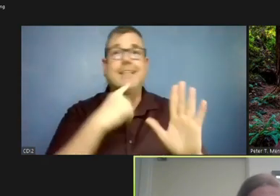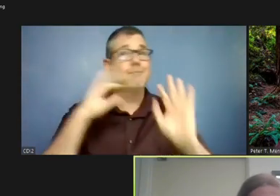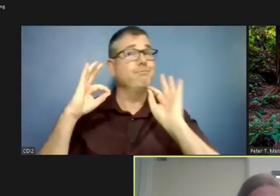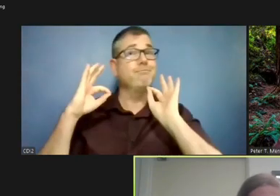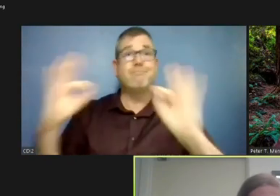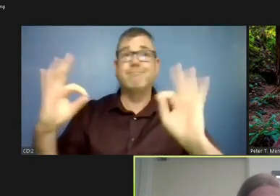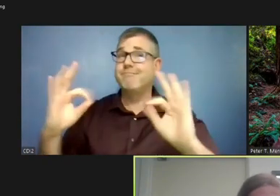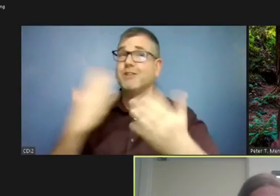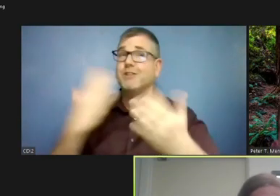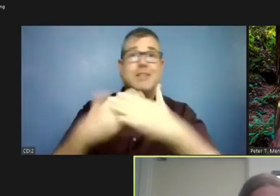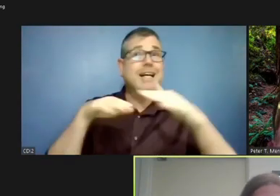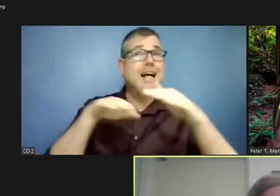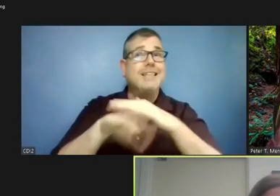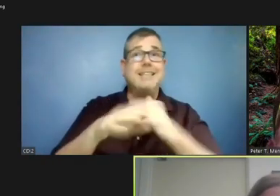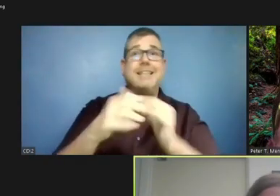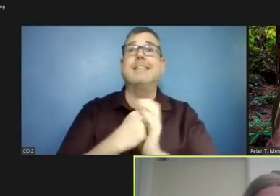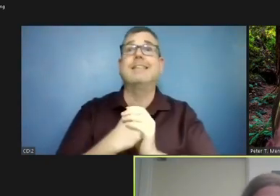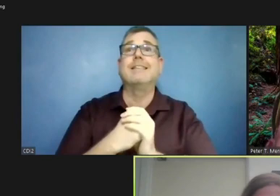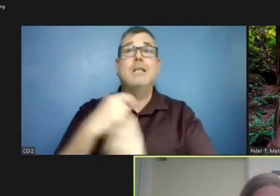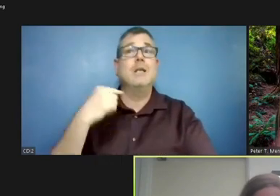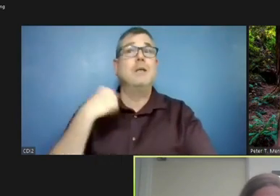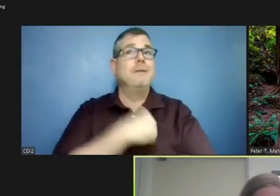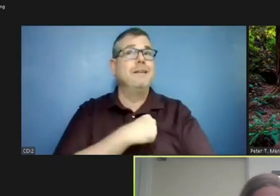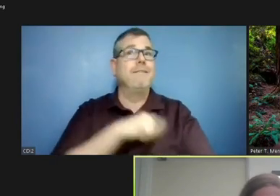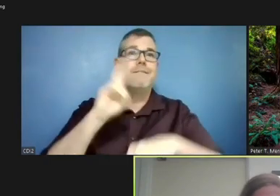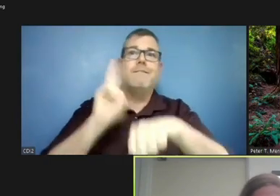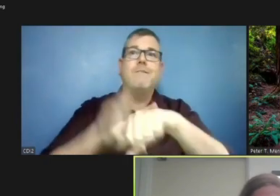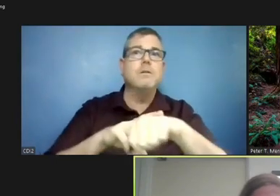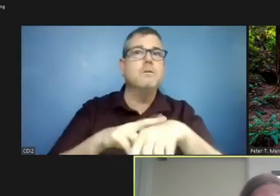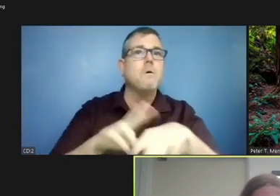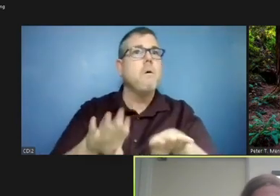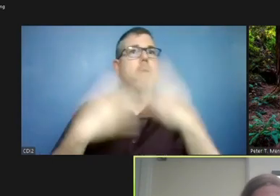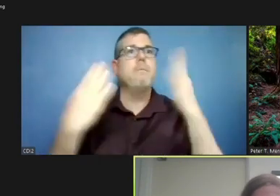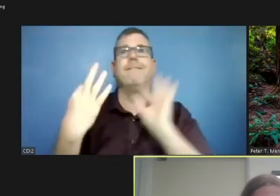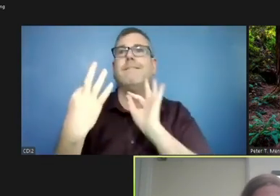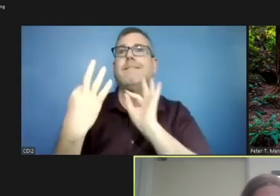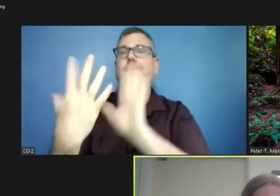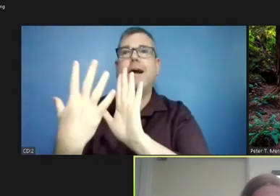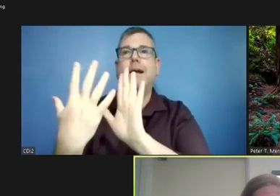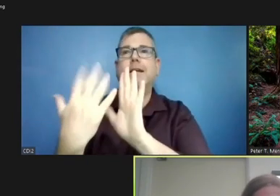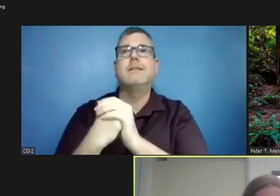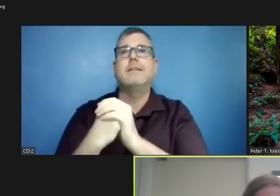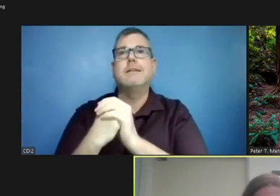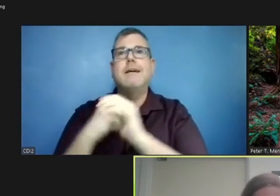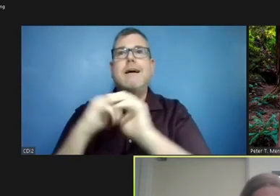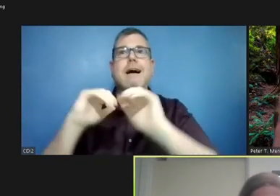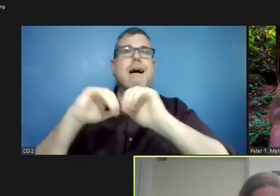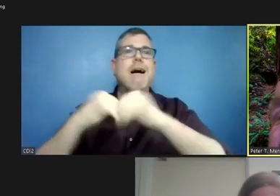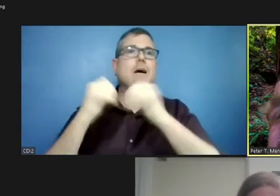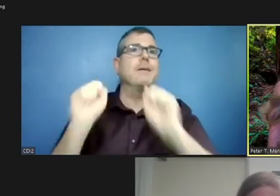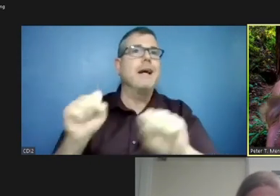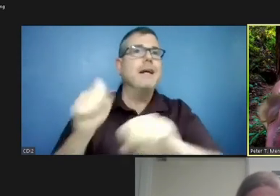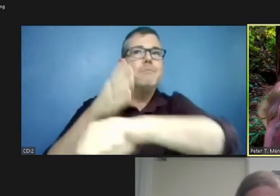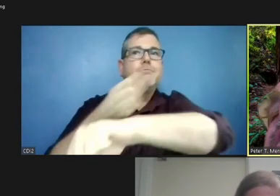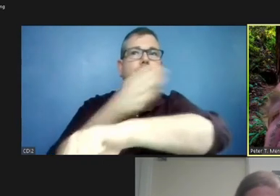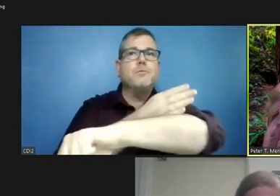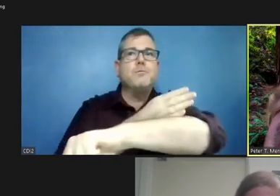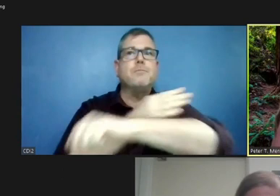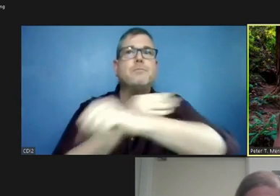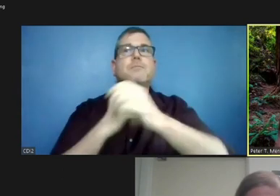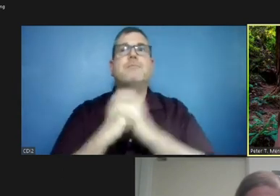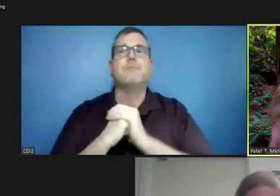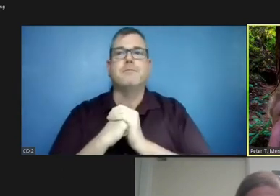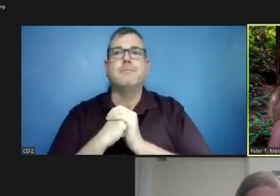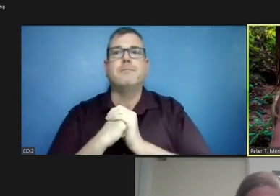feedback as our community navigates through our clinic on how we can improve. Okay, and I had